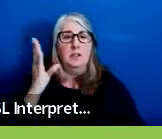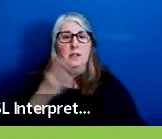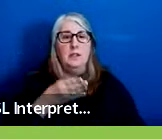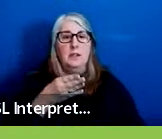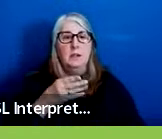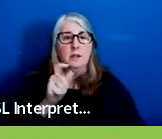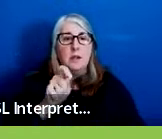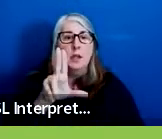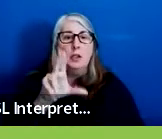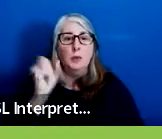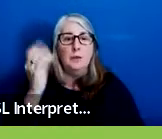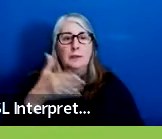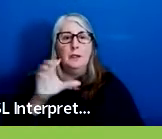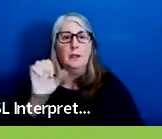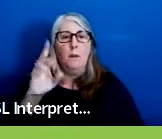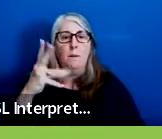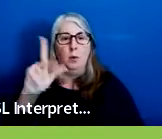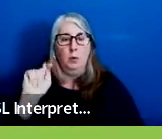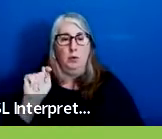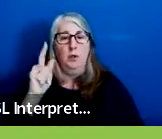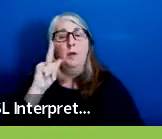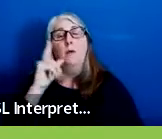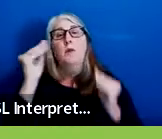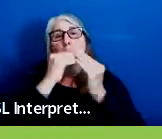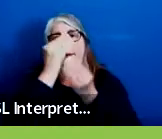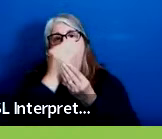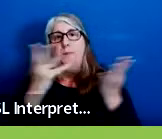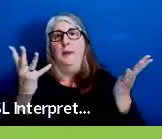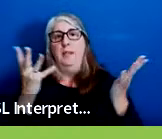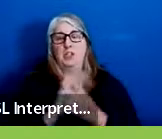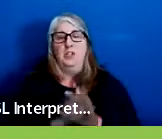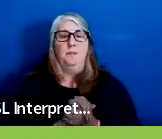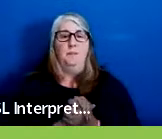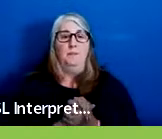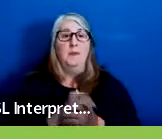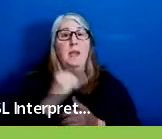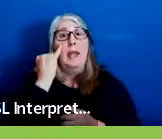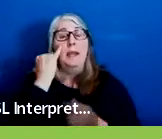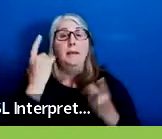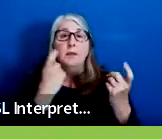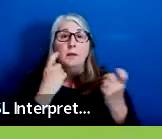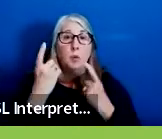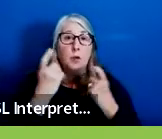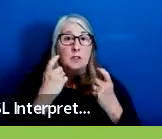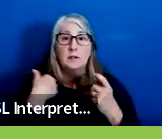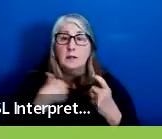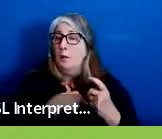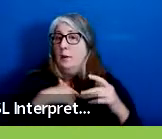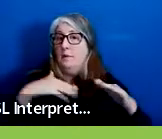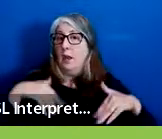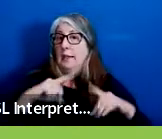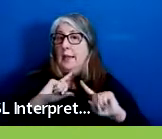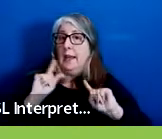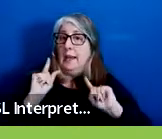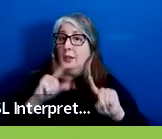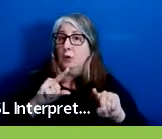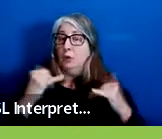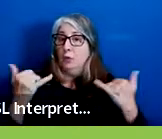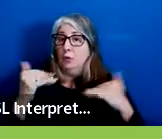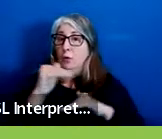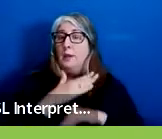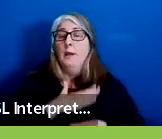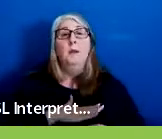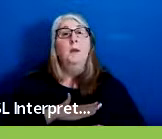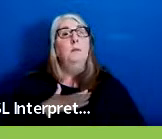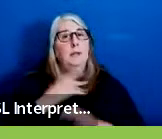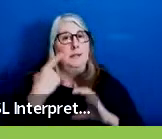mypgc.us/compost, for additional information about the program. In addition, if you have questions that we may not have been able to address this evening, please feel